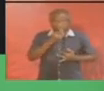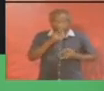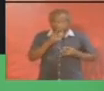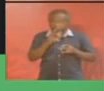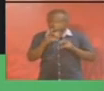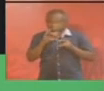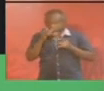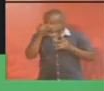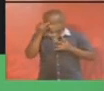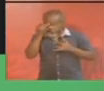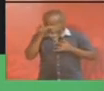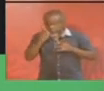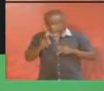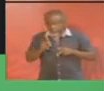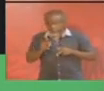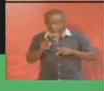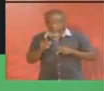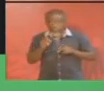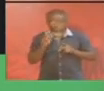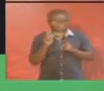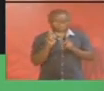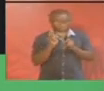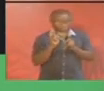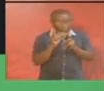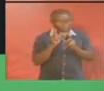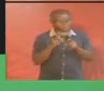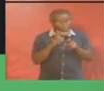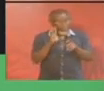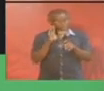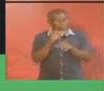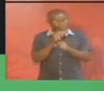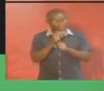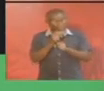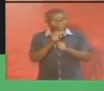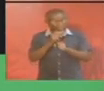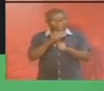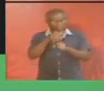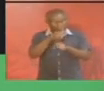their next clinic appointments. But for the clarity of the public,